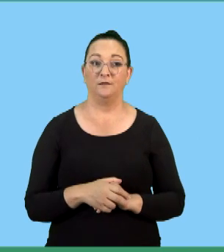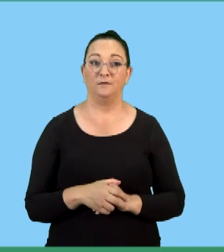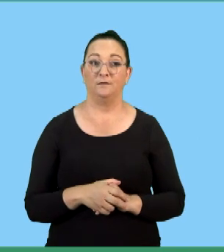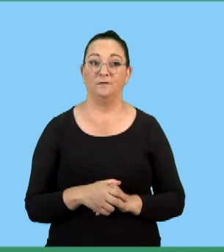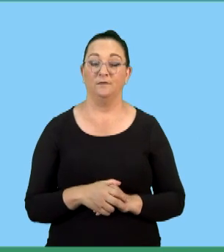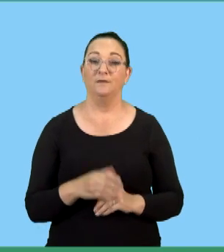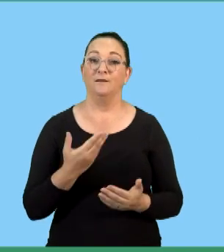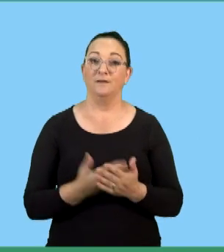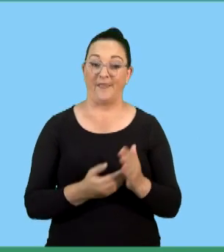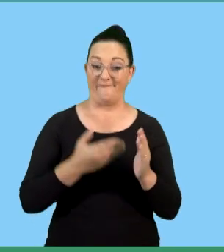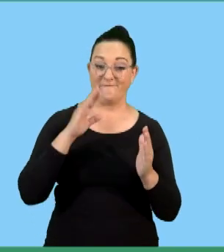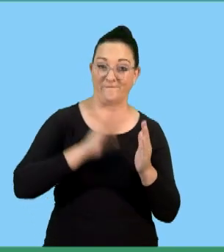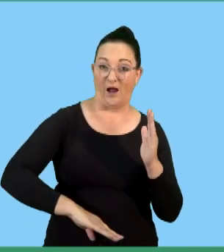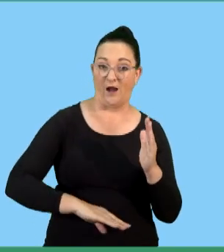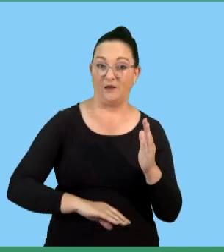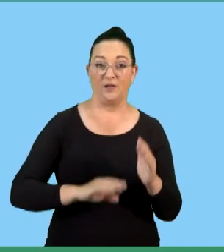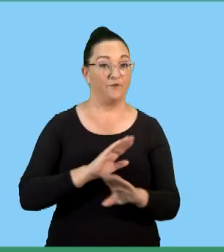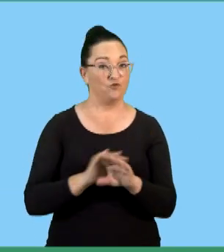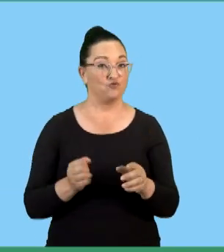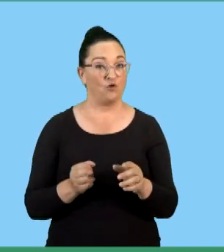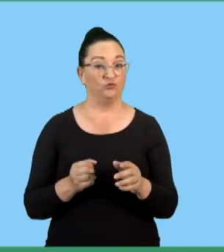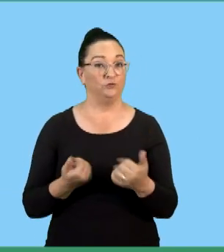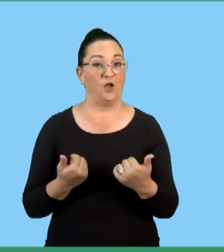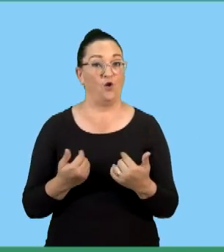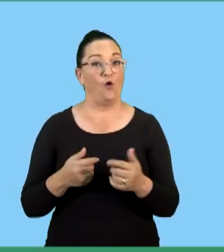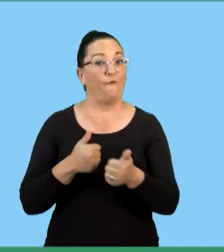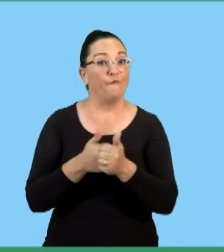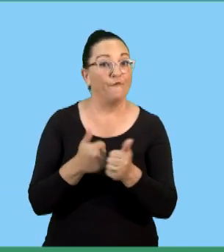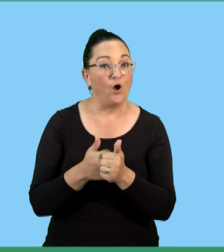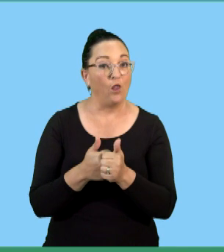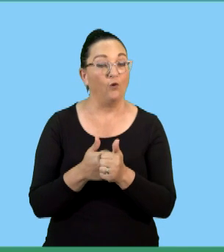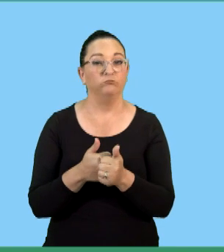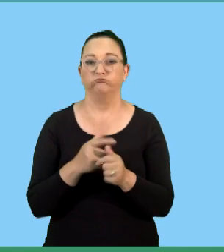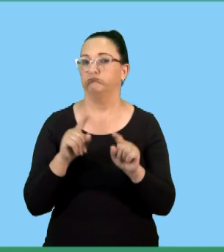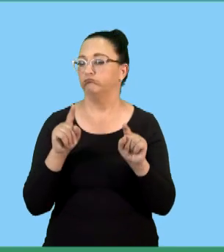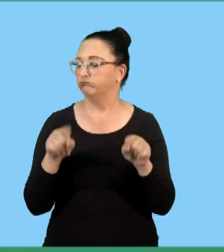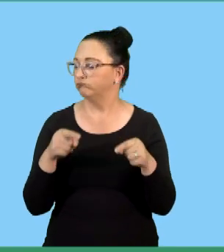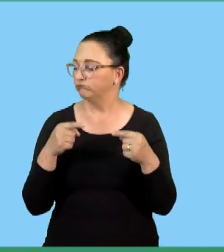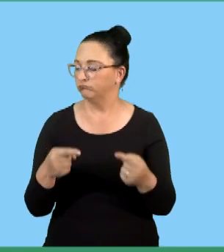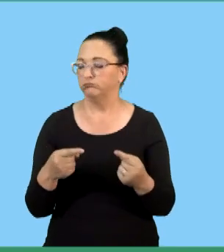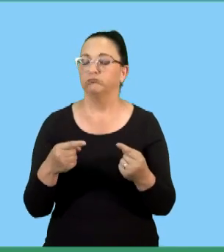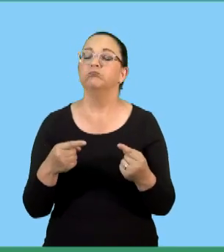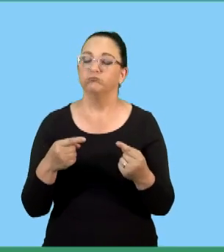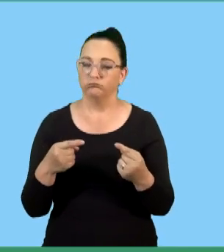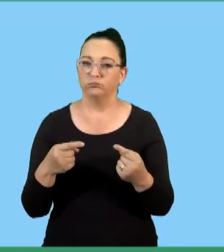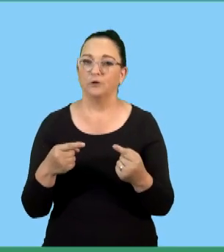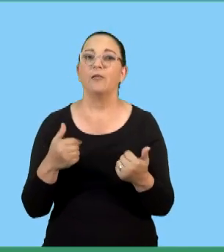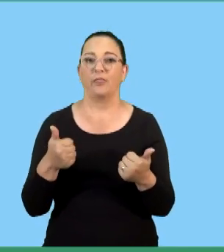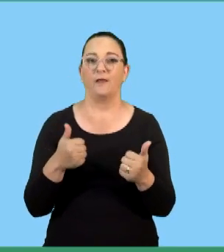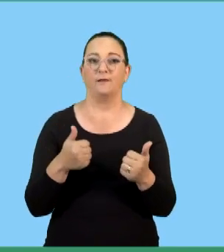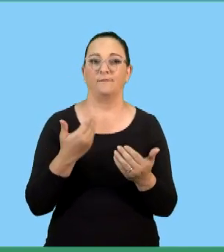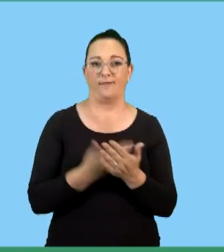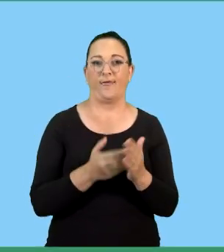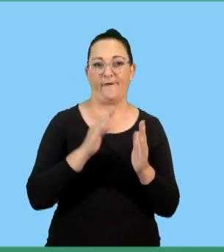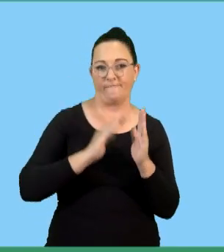for non-compliant businesses may be expensive for the business. Remember, if a business does not comply with the legislation, and then here